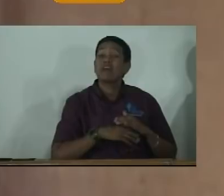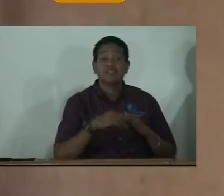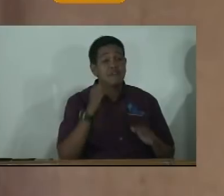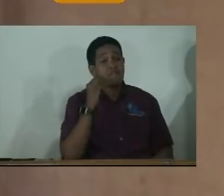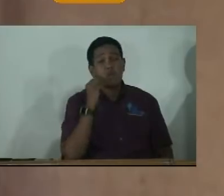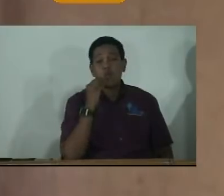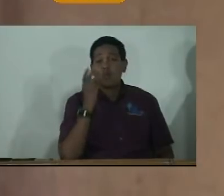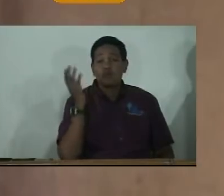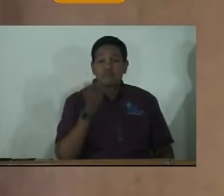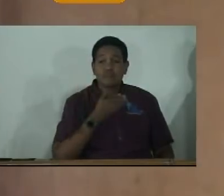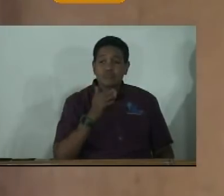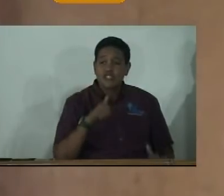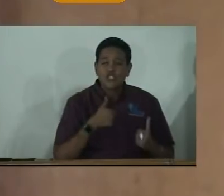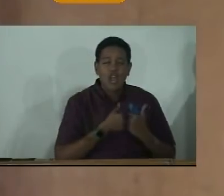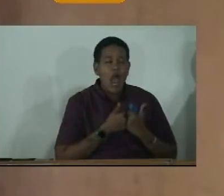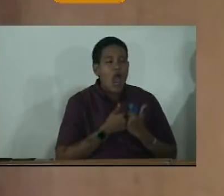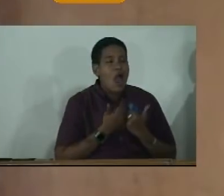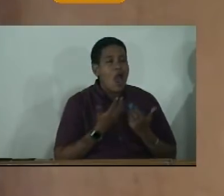items and